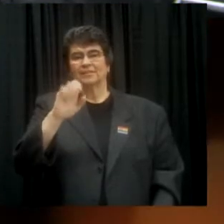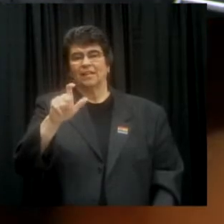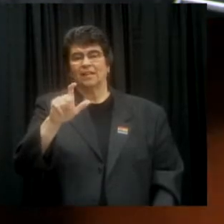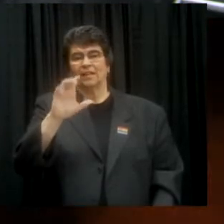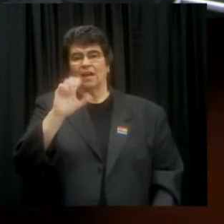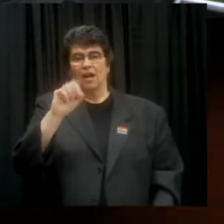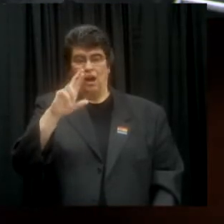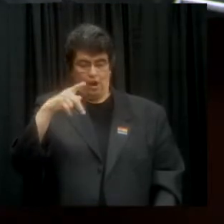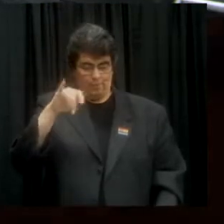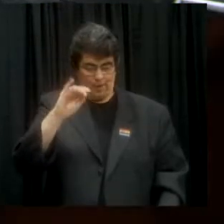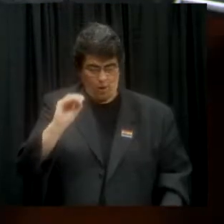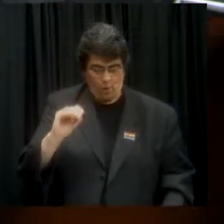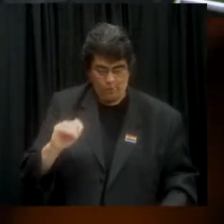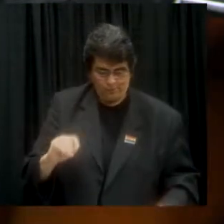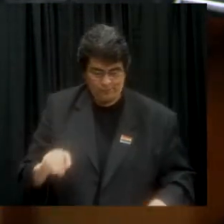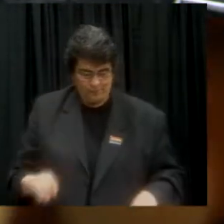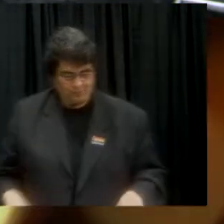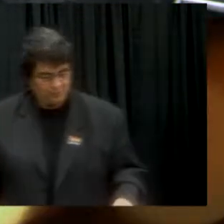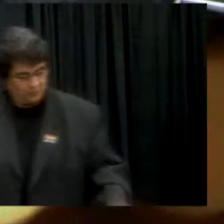Axel Carpio.